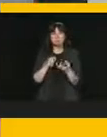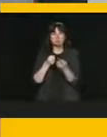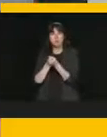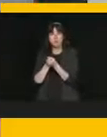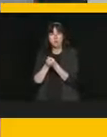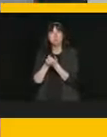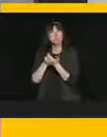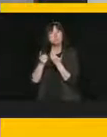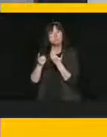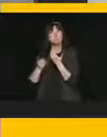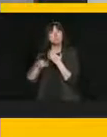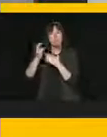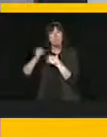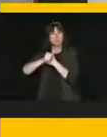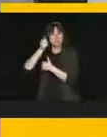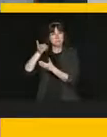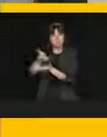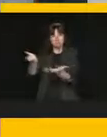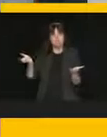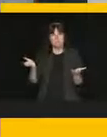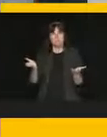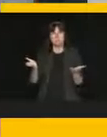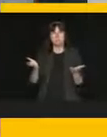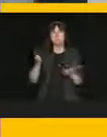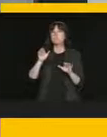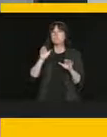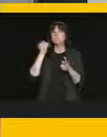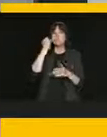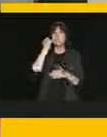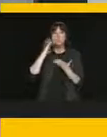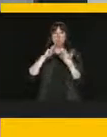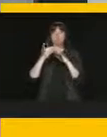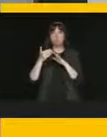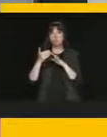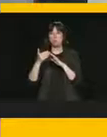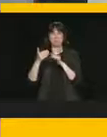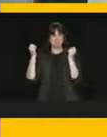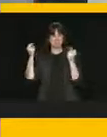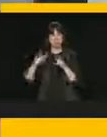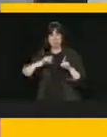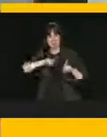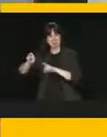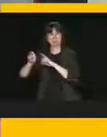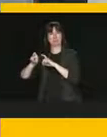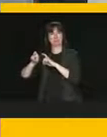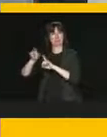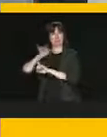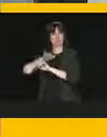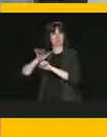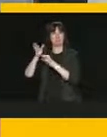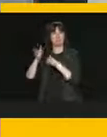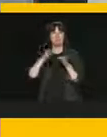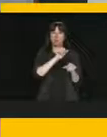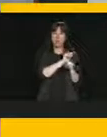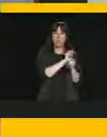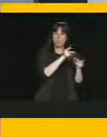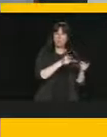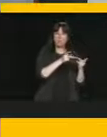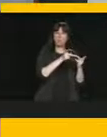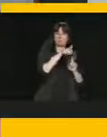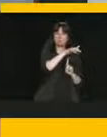the vulnerabilities on the ground. For example, there are communities where they may decide to test everyone. There may be workplaces where